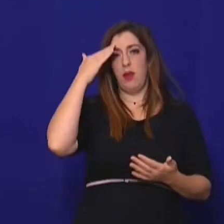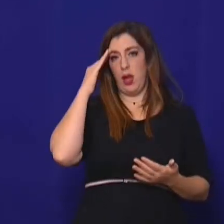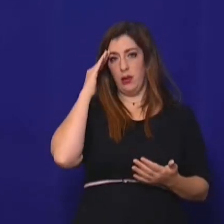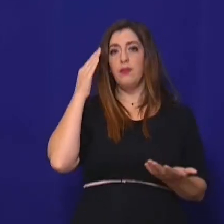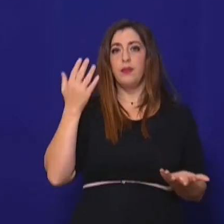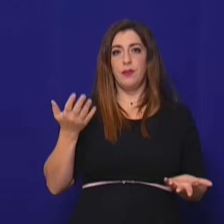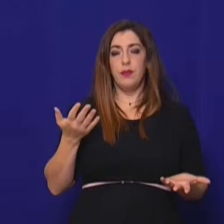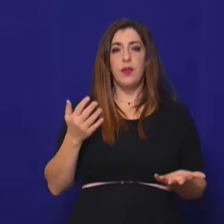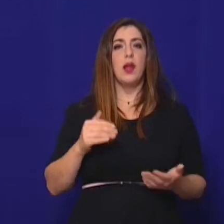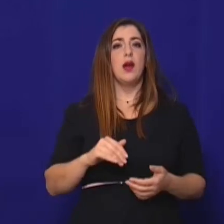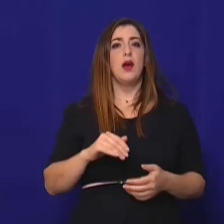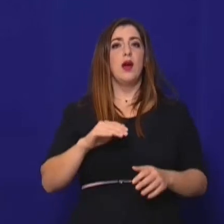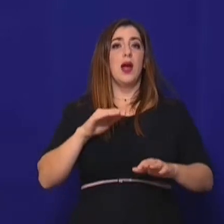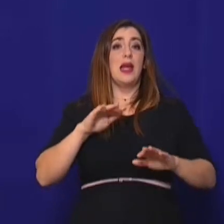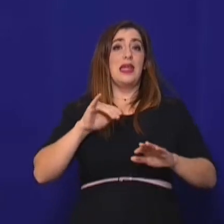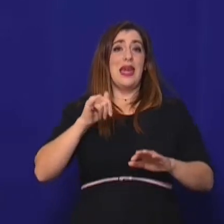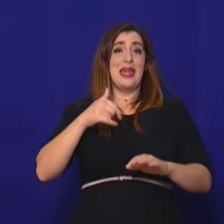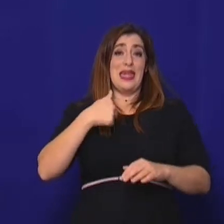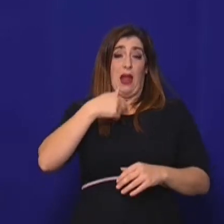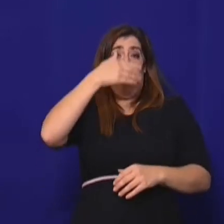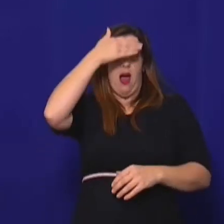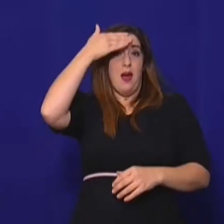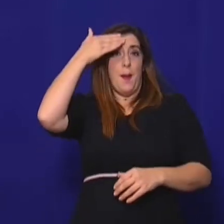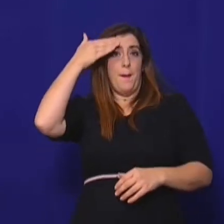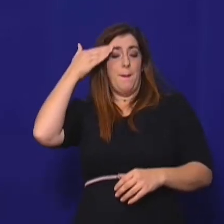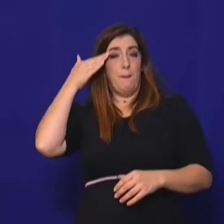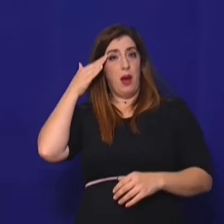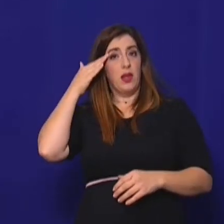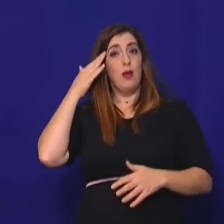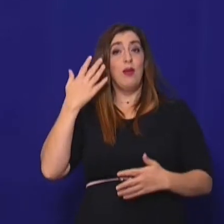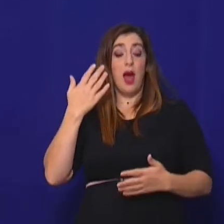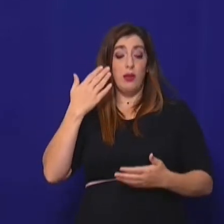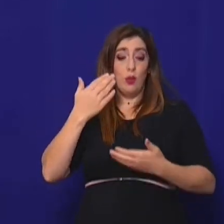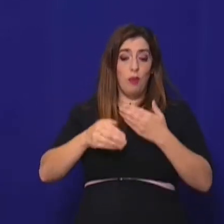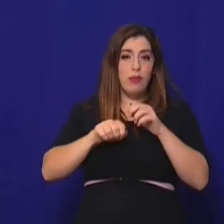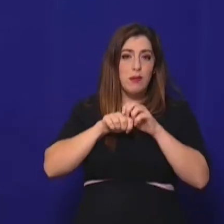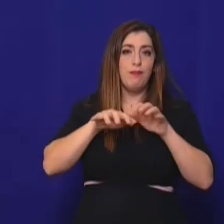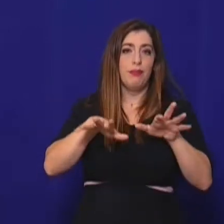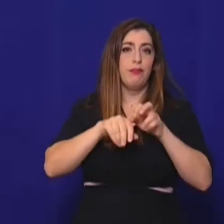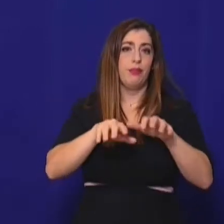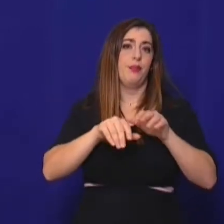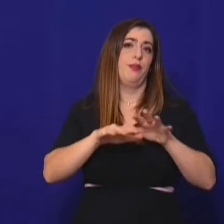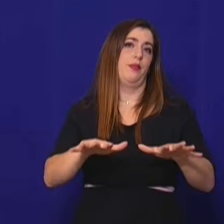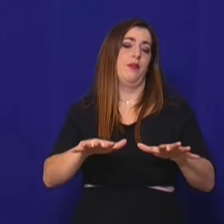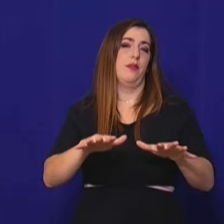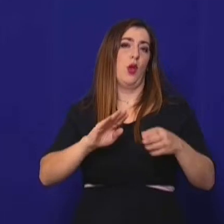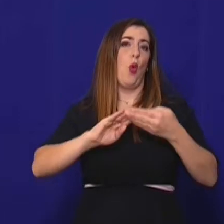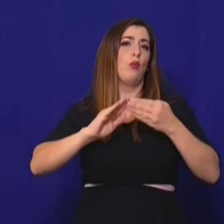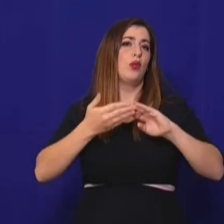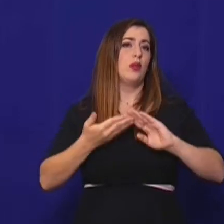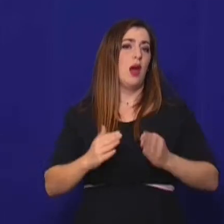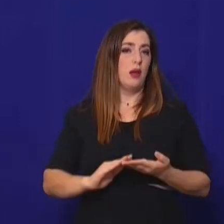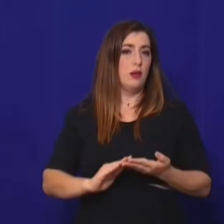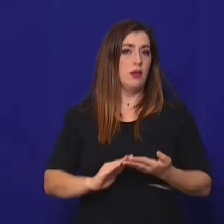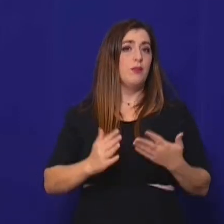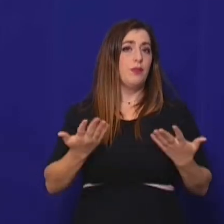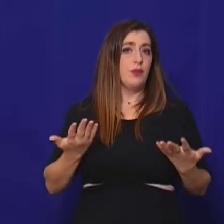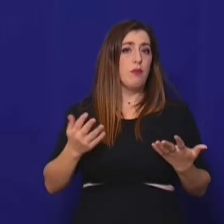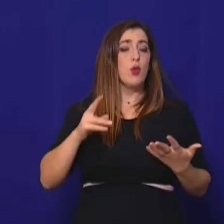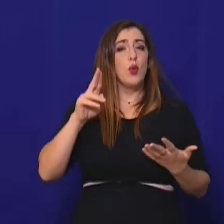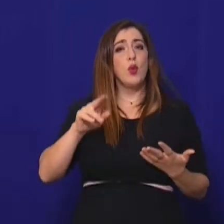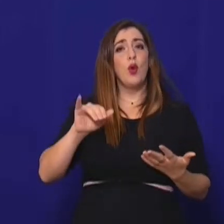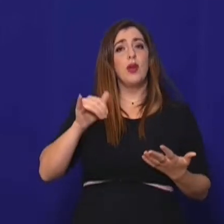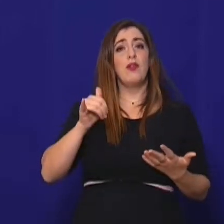inti tkun qiegħed tikkontribwixxi jekk timrat għat-trasmissjoni fil-komunità u anke inti stess tkun tista' tkun qiegħed qrib xi